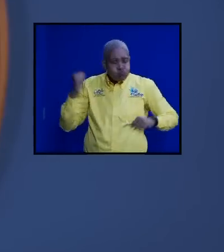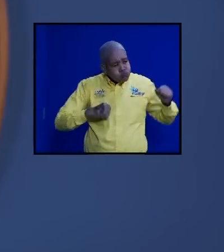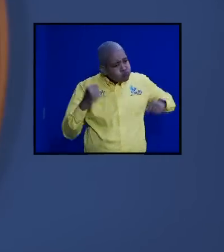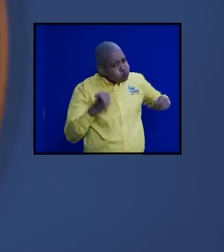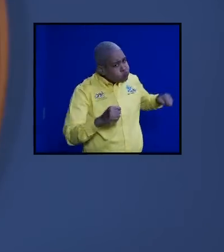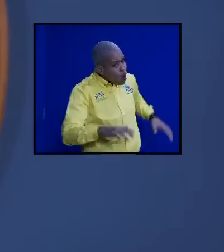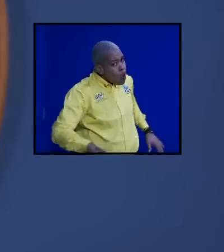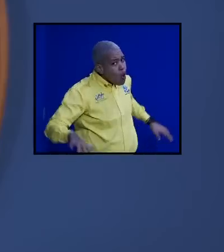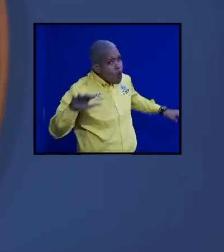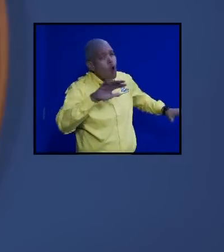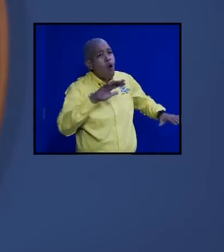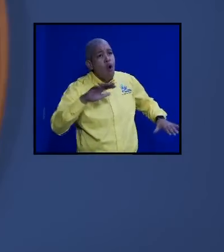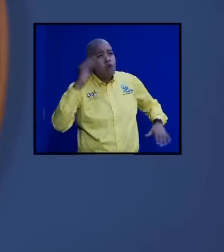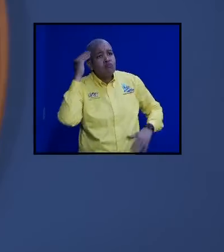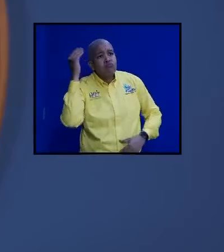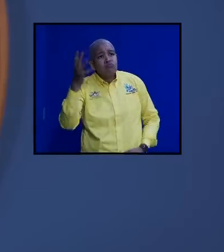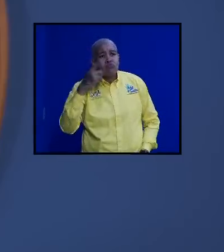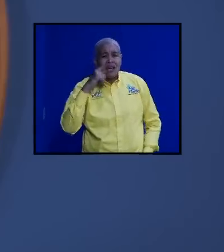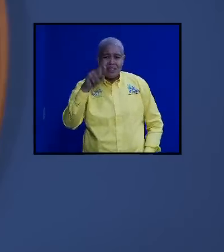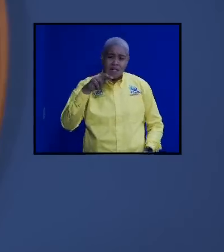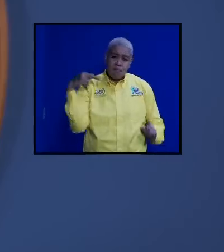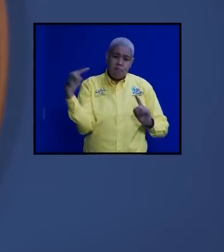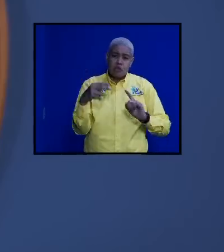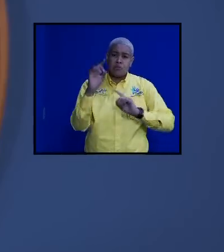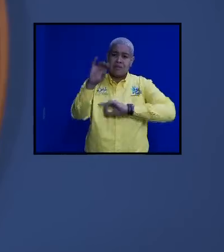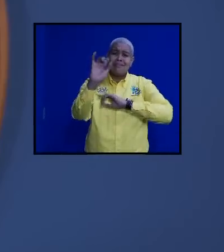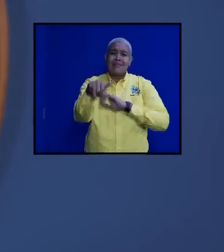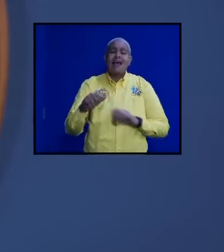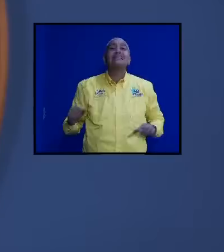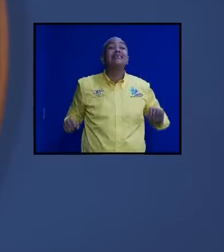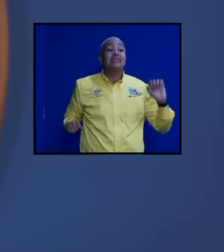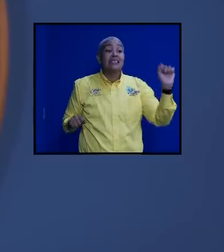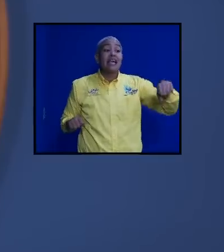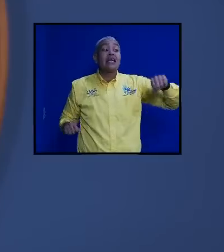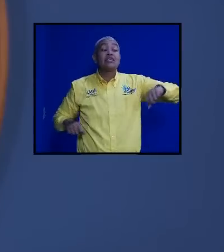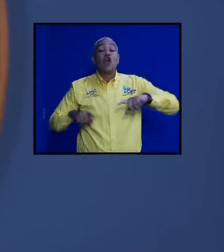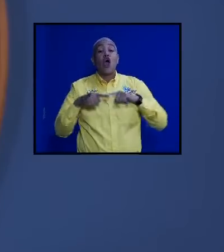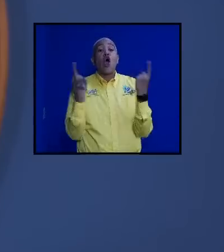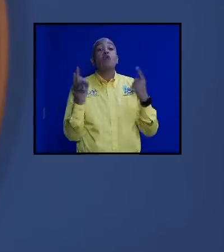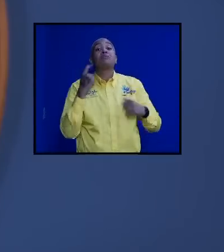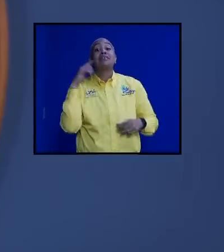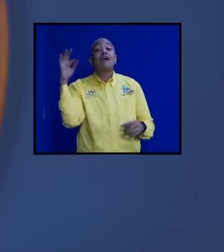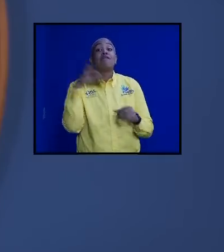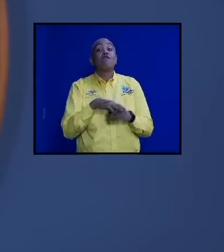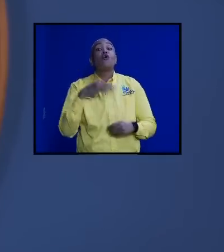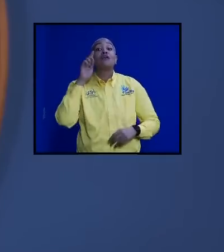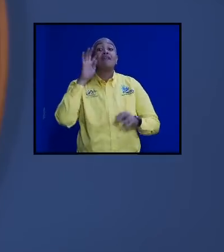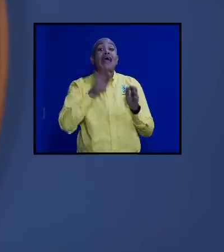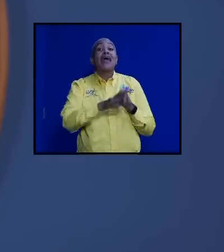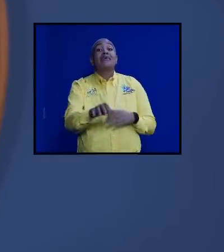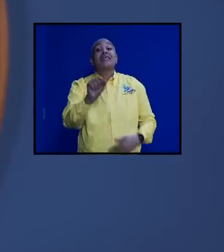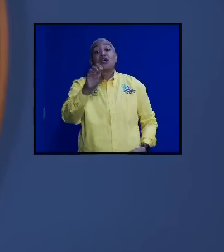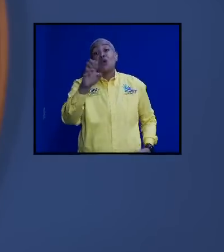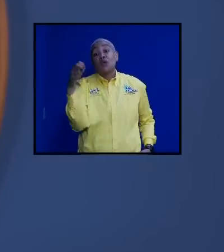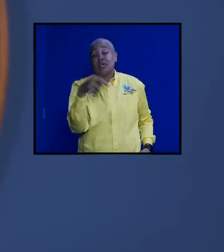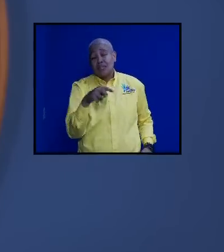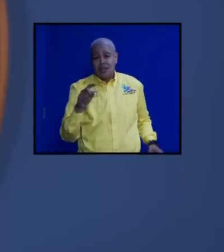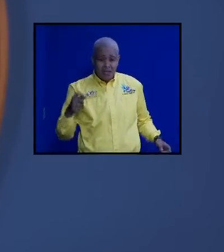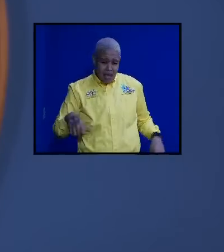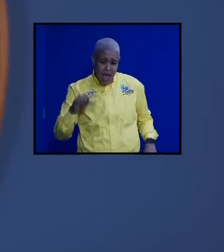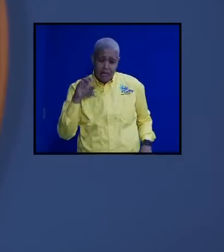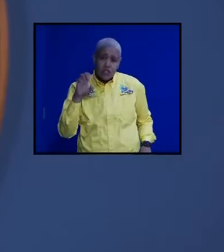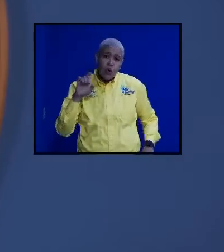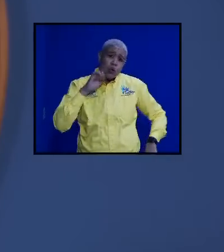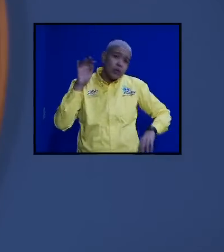And I think I need to put that into context. Yes, the opposition voted for the extension of the SOEs. The SOEs